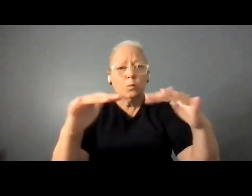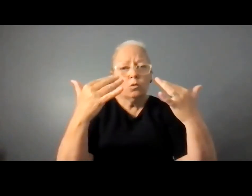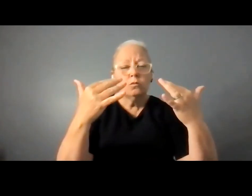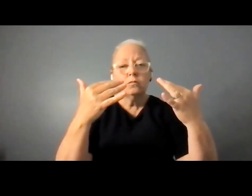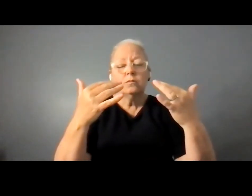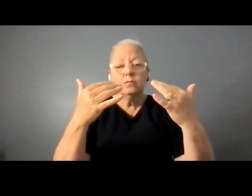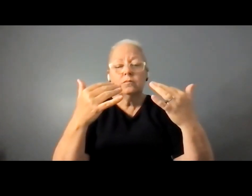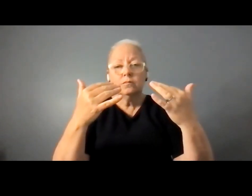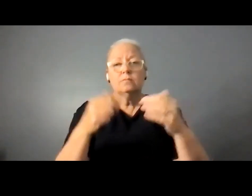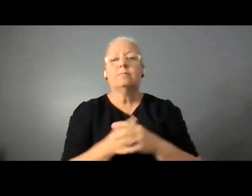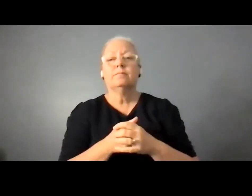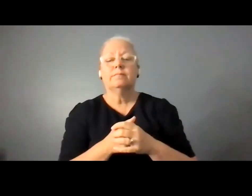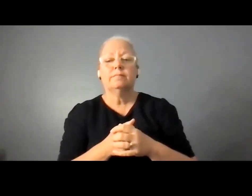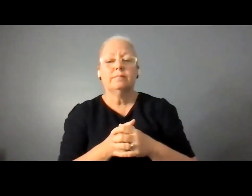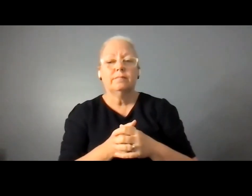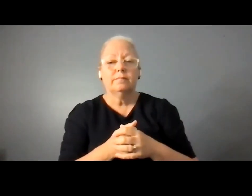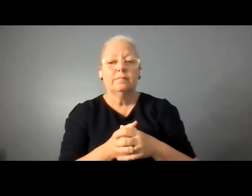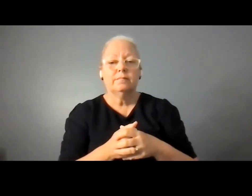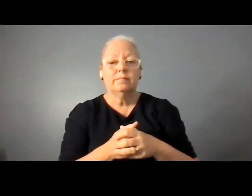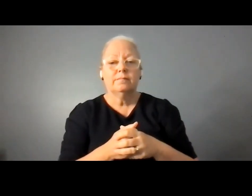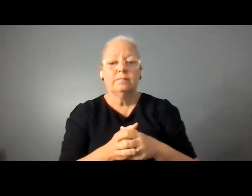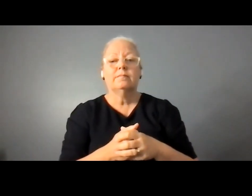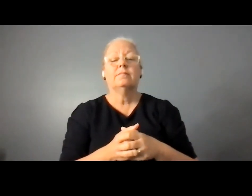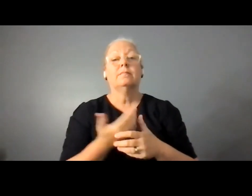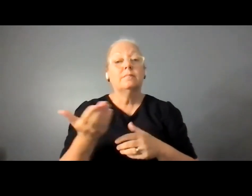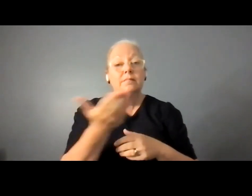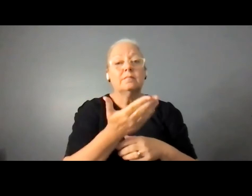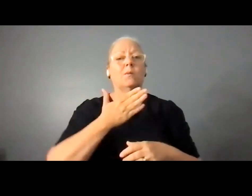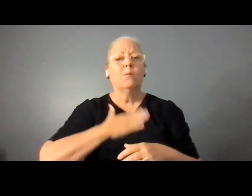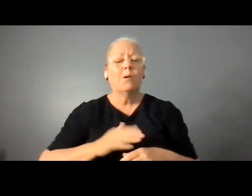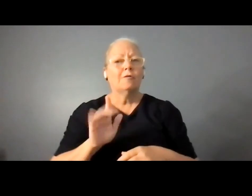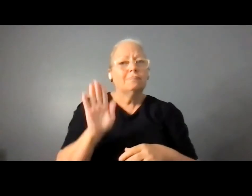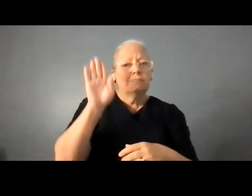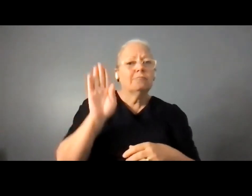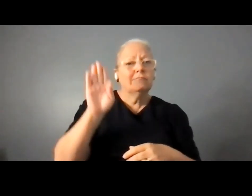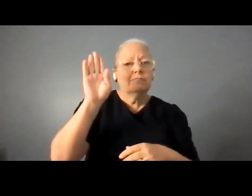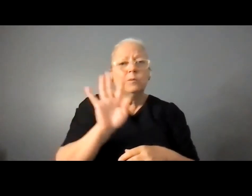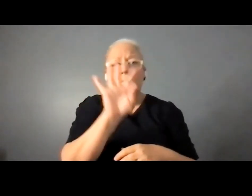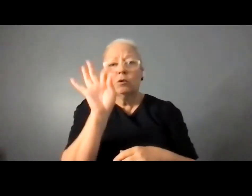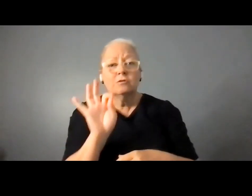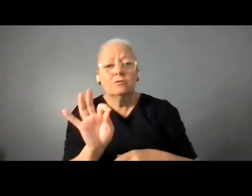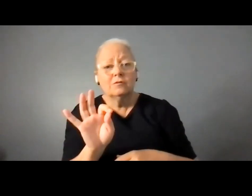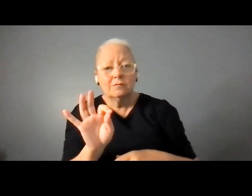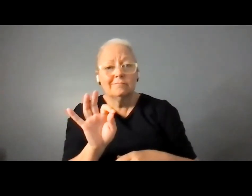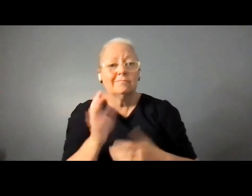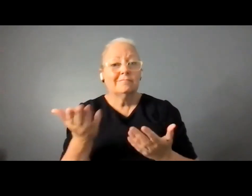a lot of people would like to ask many questions to our panelists. So